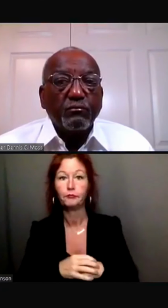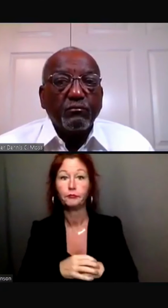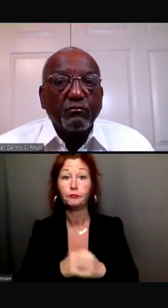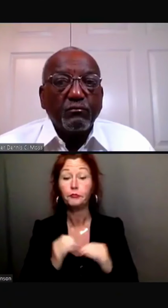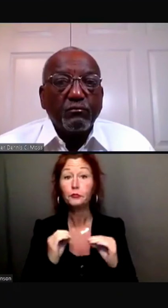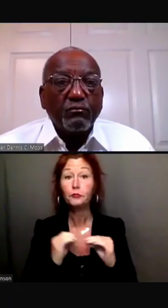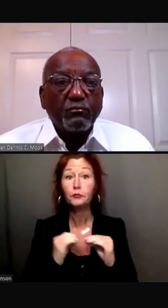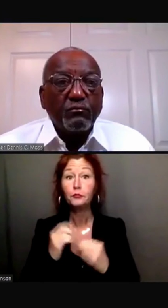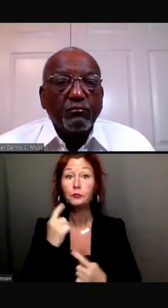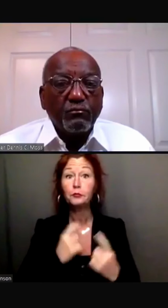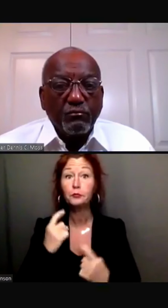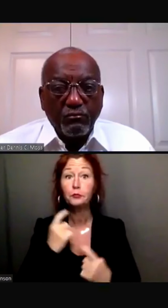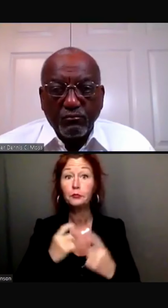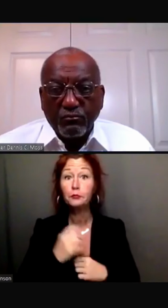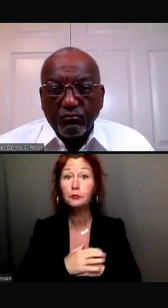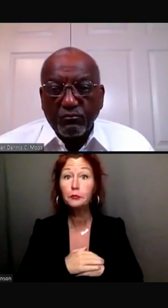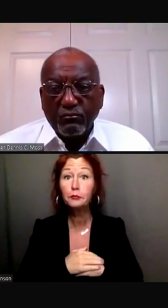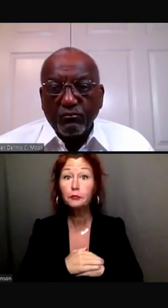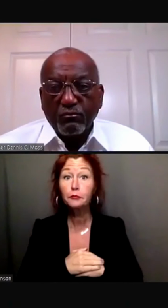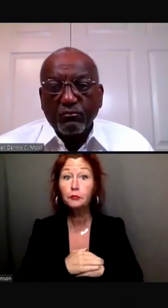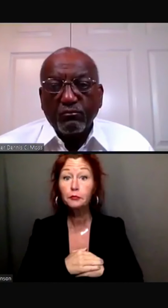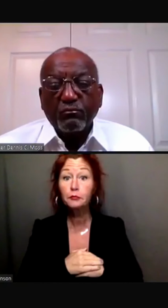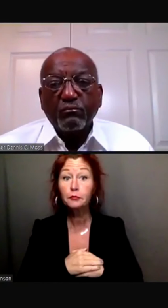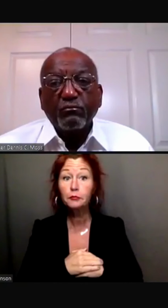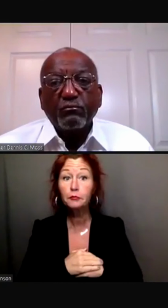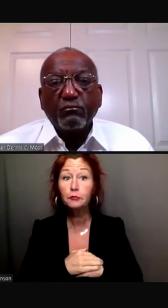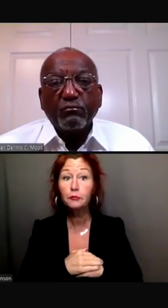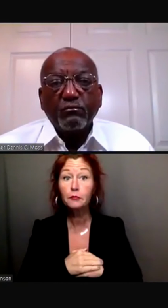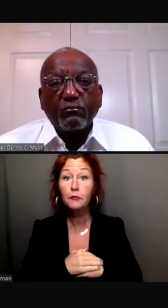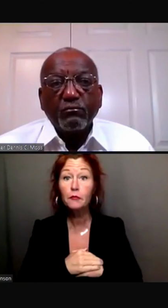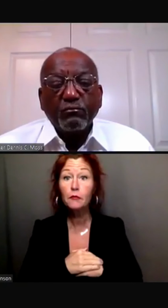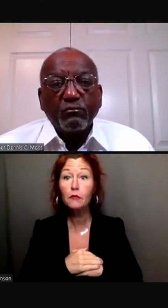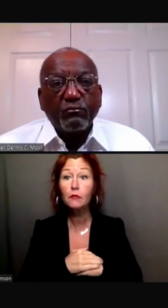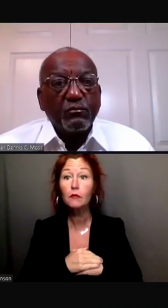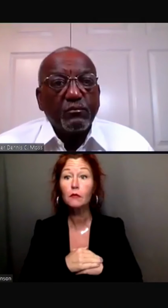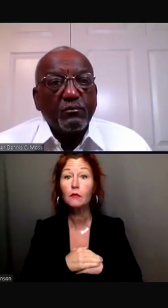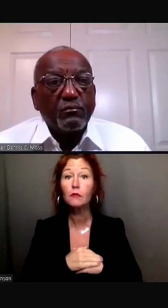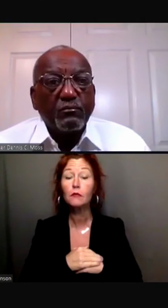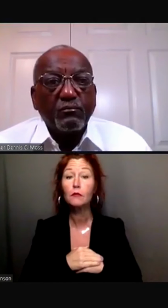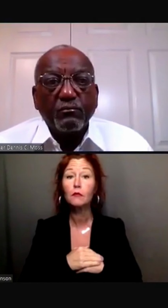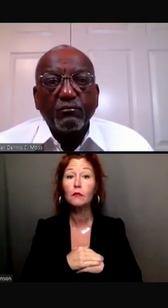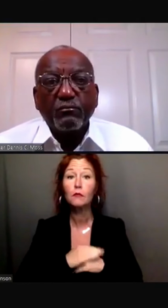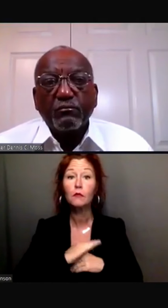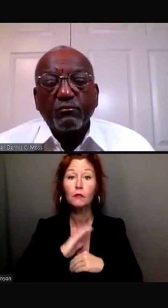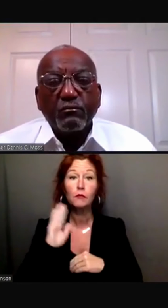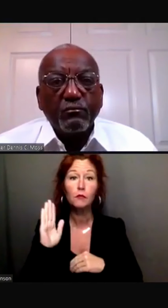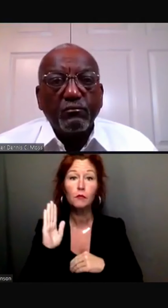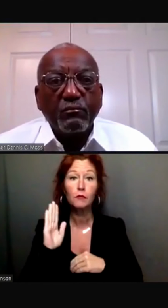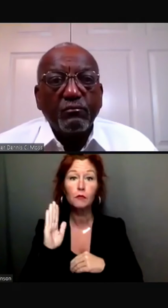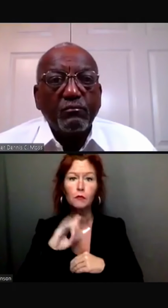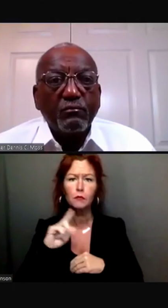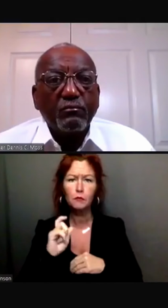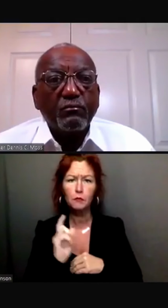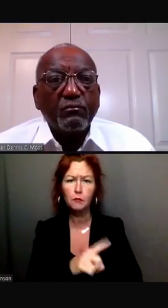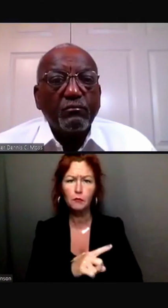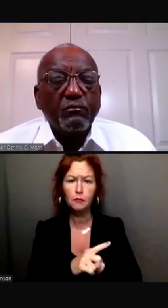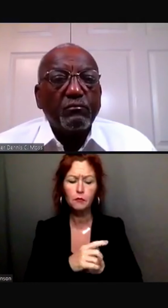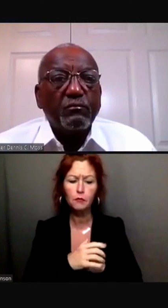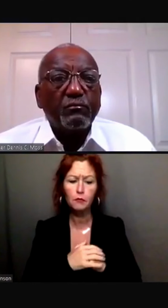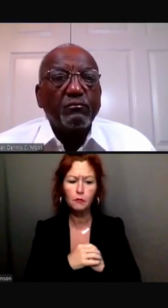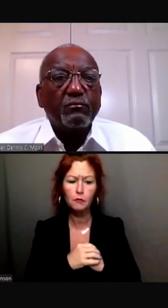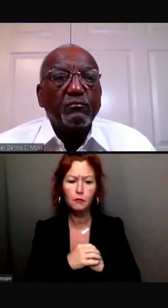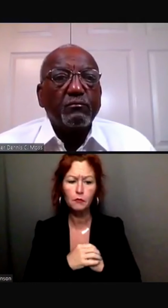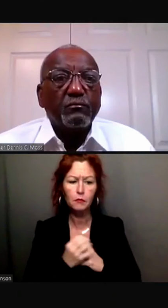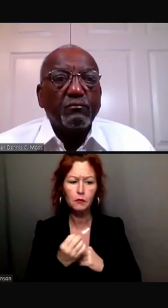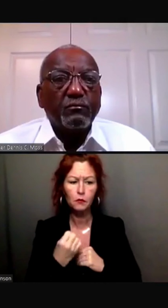Hey, Patty, it's Patty Mazay. I don't know how, I can't seem to raise my hand. Okay. I wanted to follow up on Doug's question, Mayor. So what else is different? There's